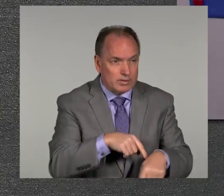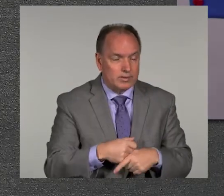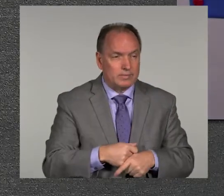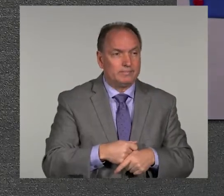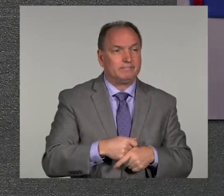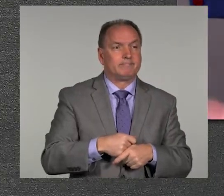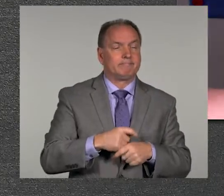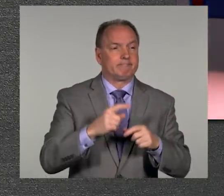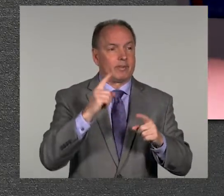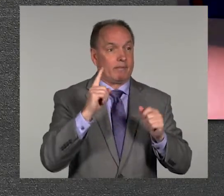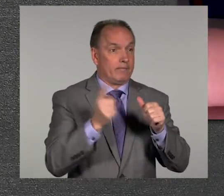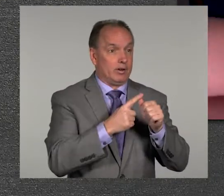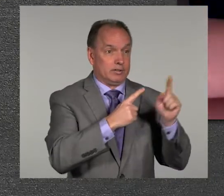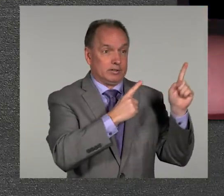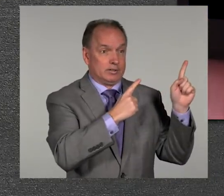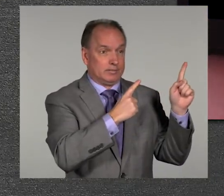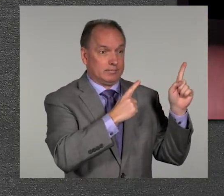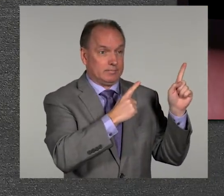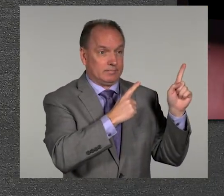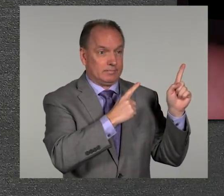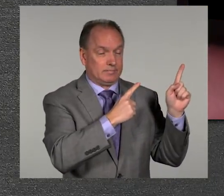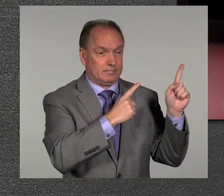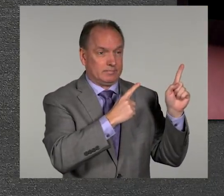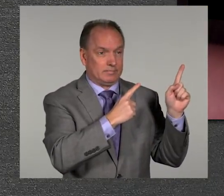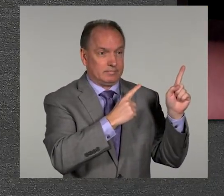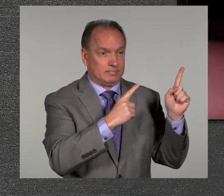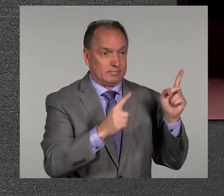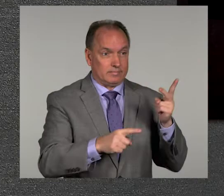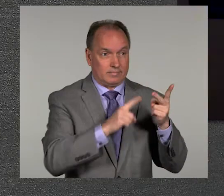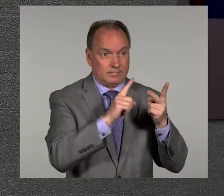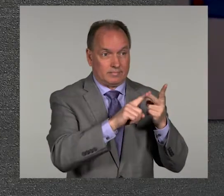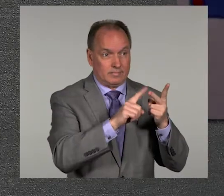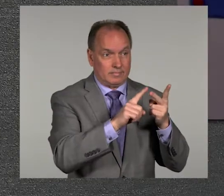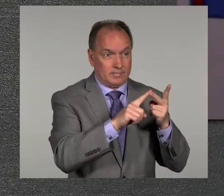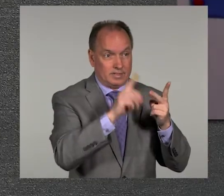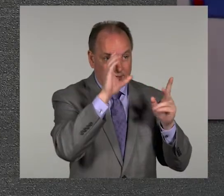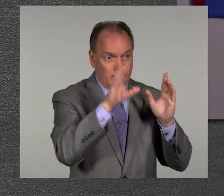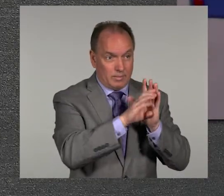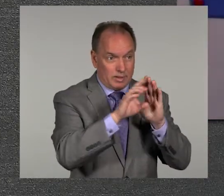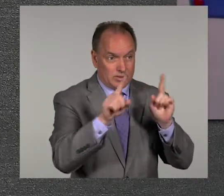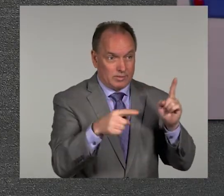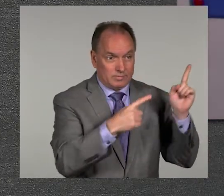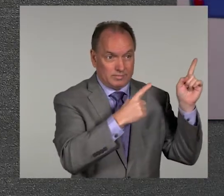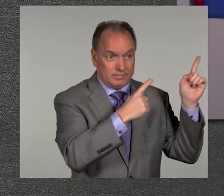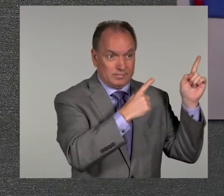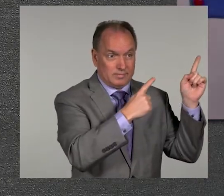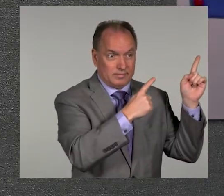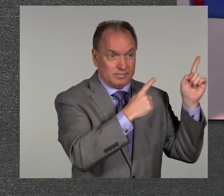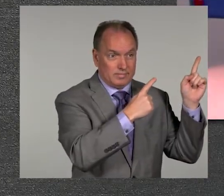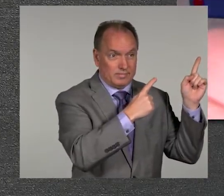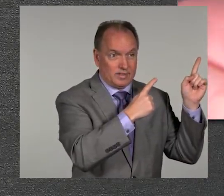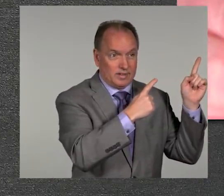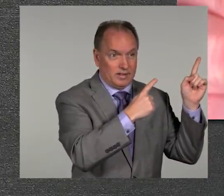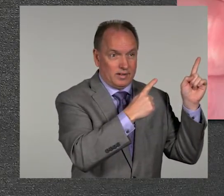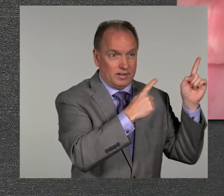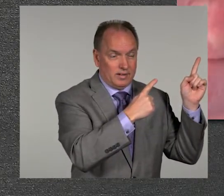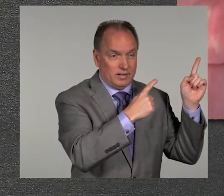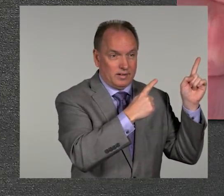Okay, here's the first picture. and the second